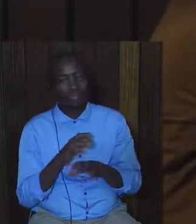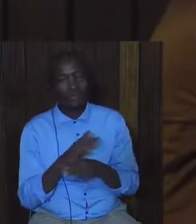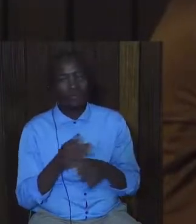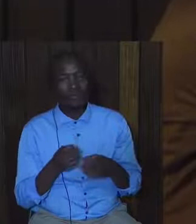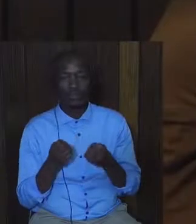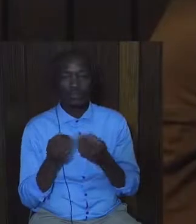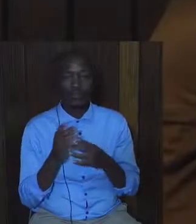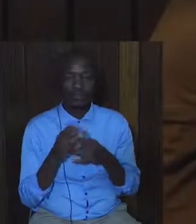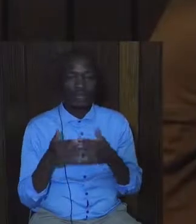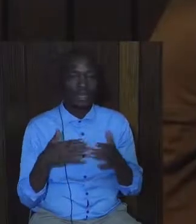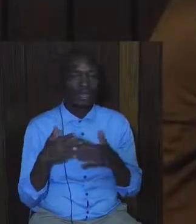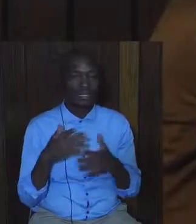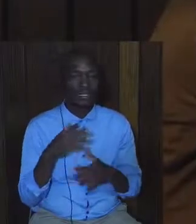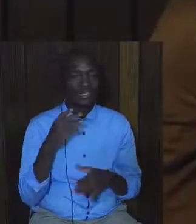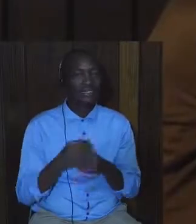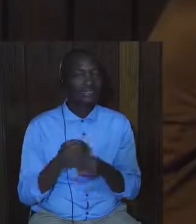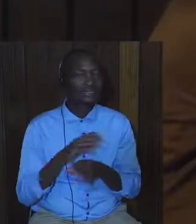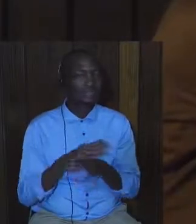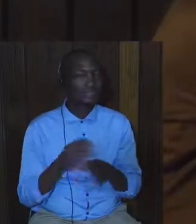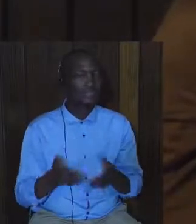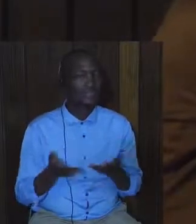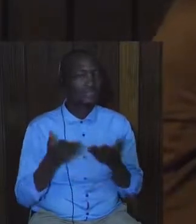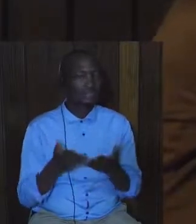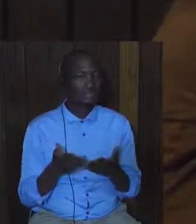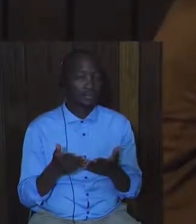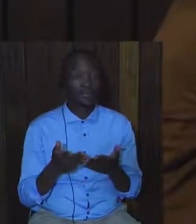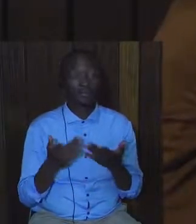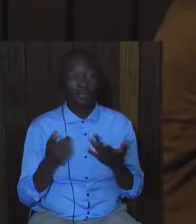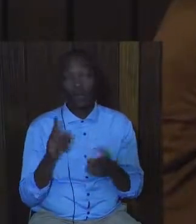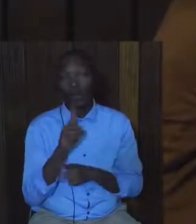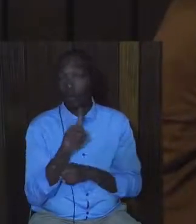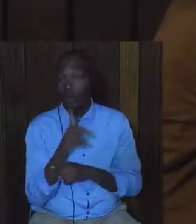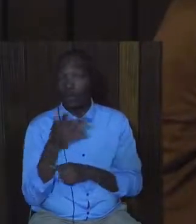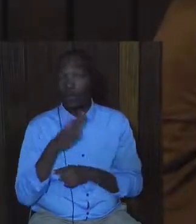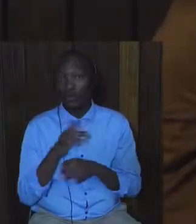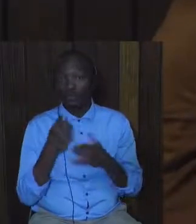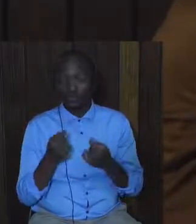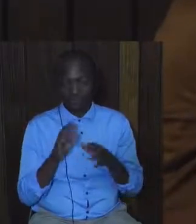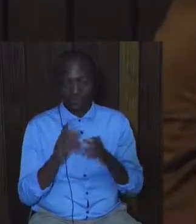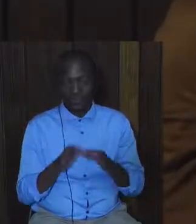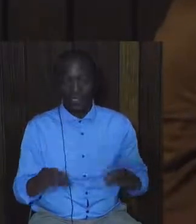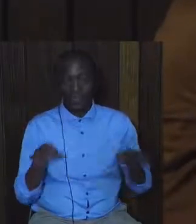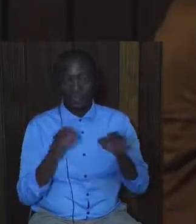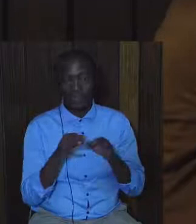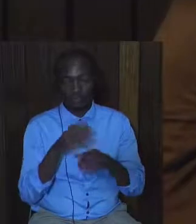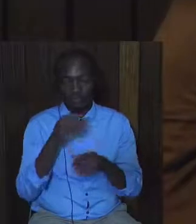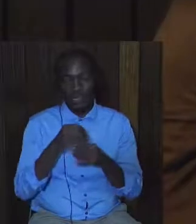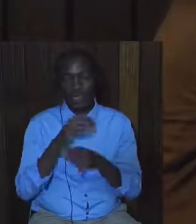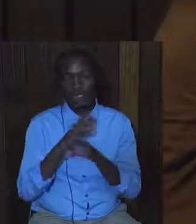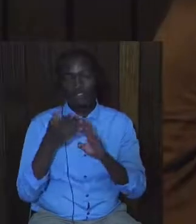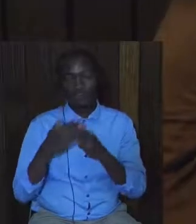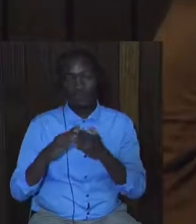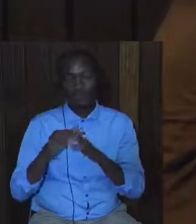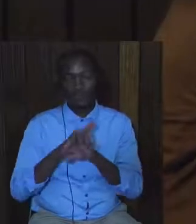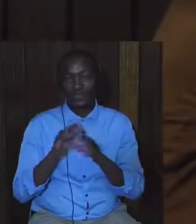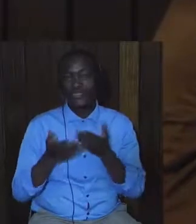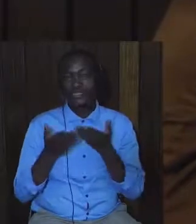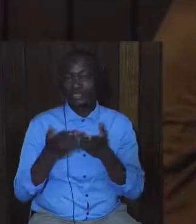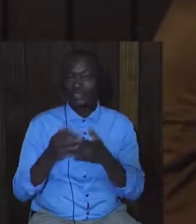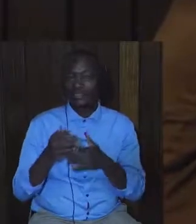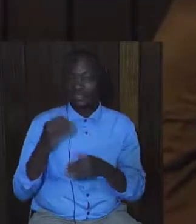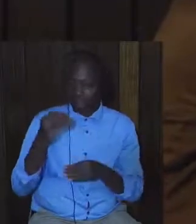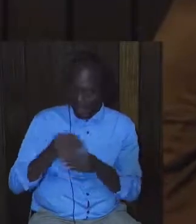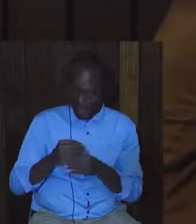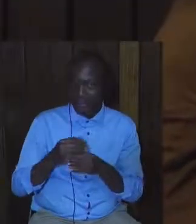additional services. So the combination that we would like to do is value-add community services plus things that we